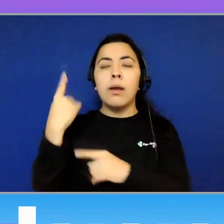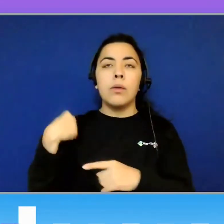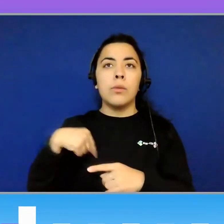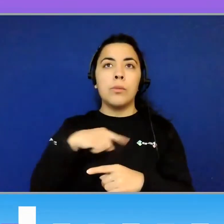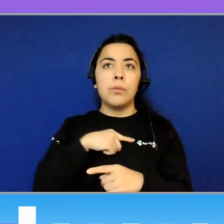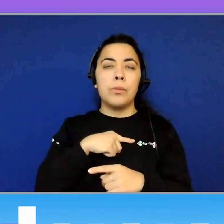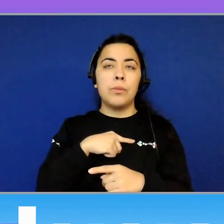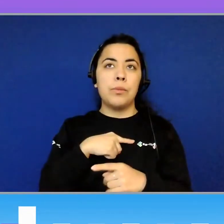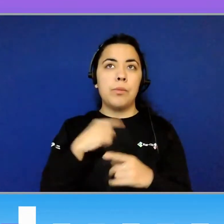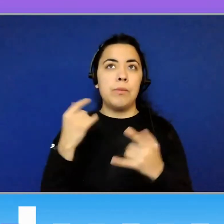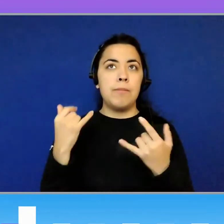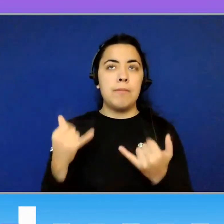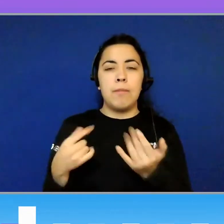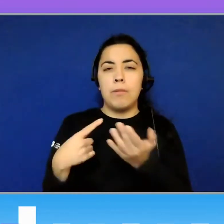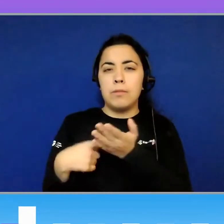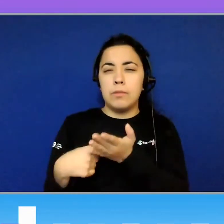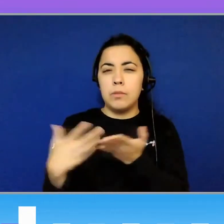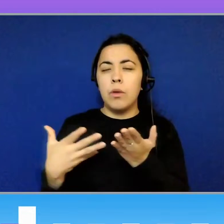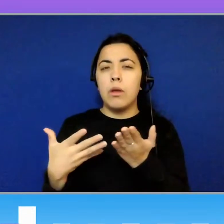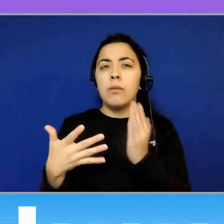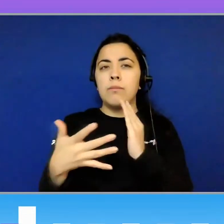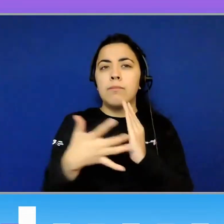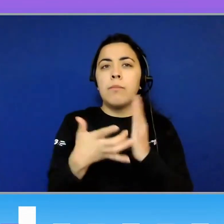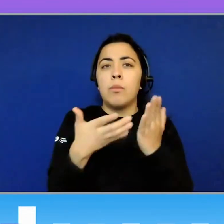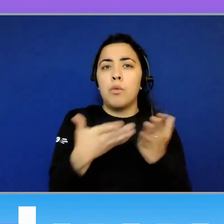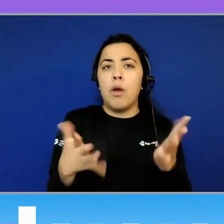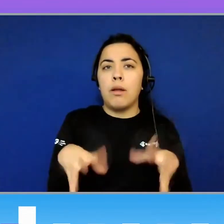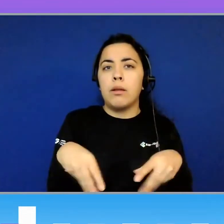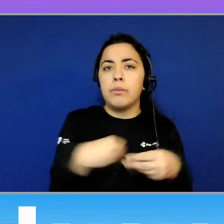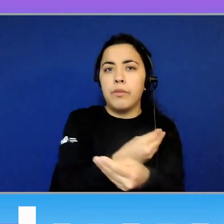about products which are